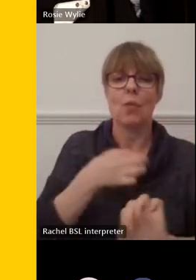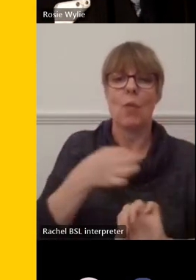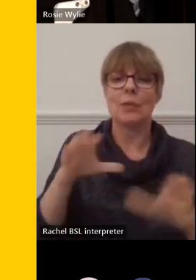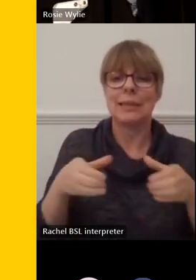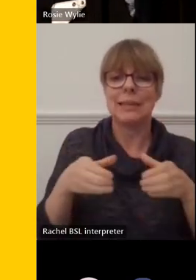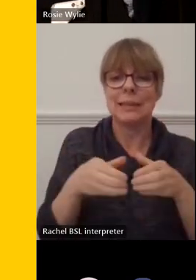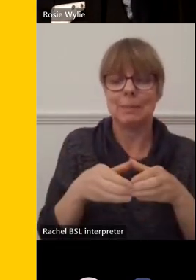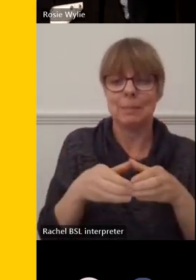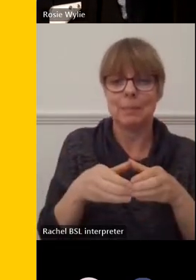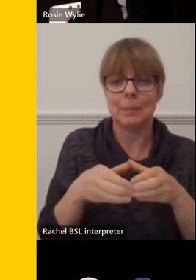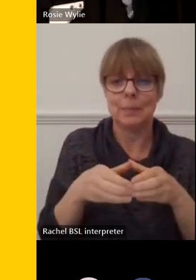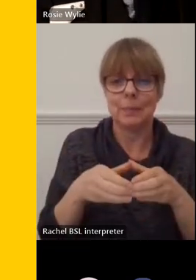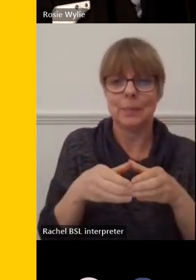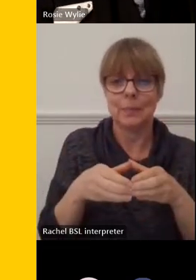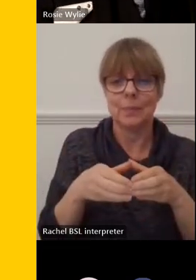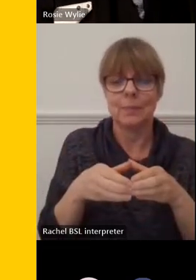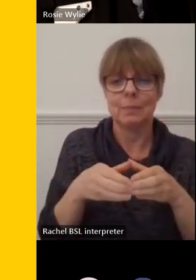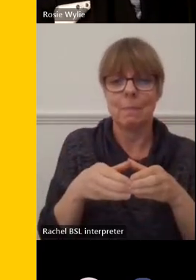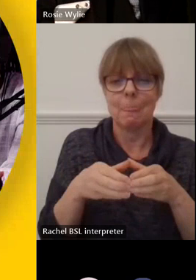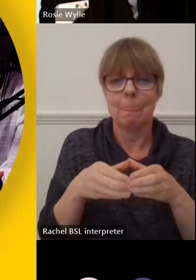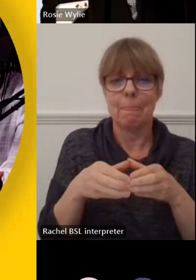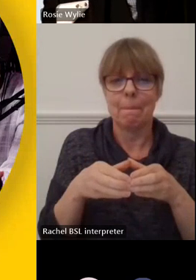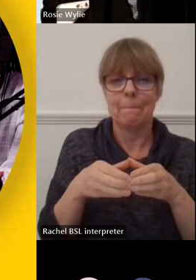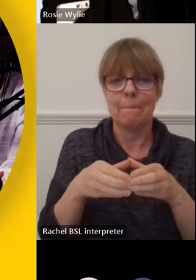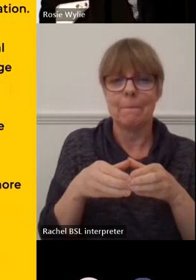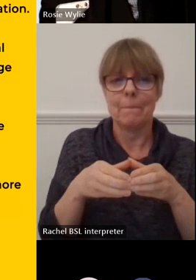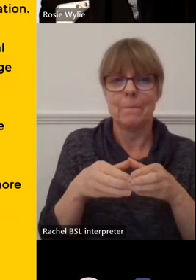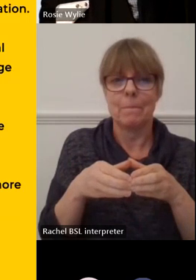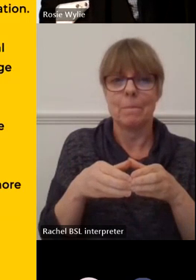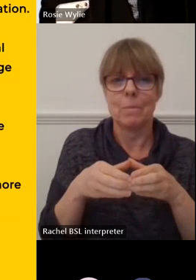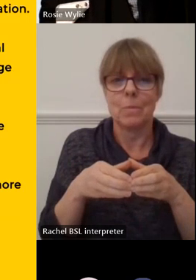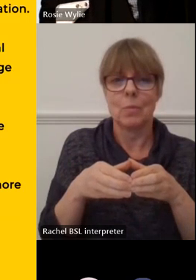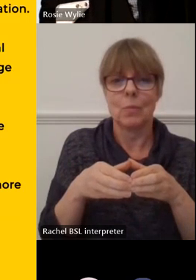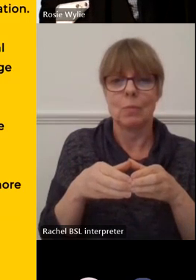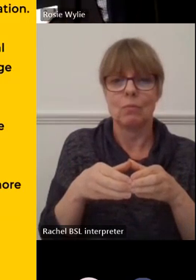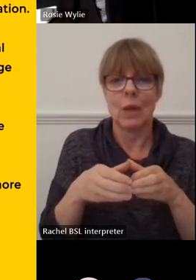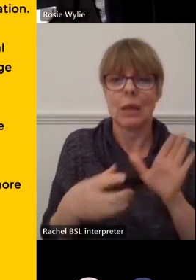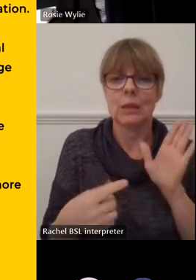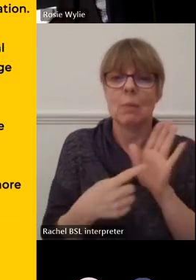consider how the use of people who can speak,